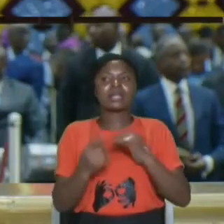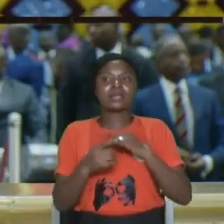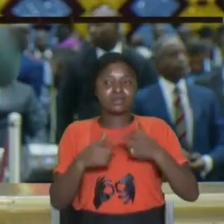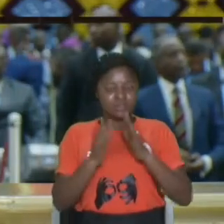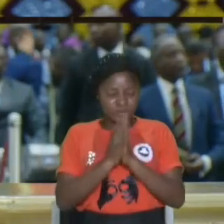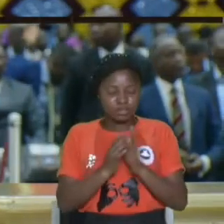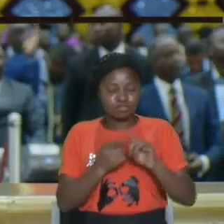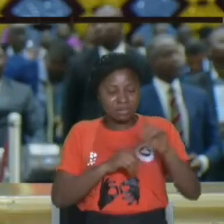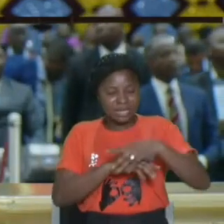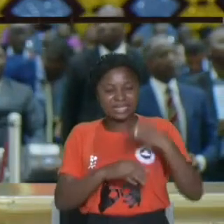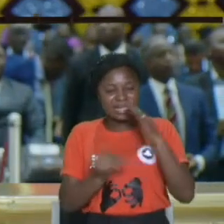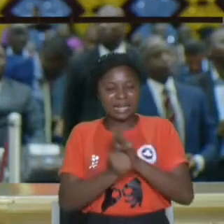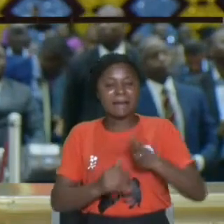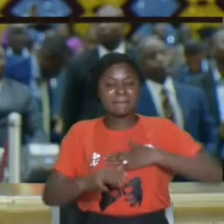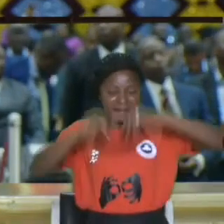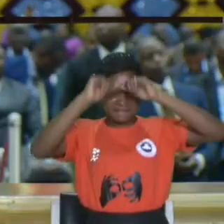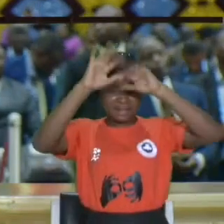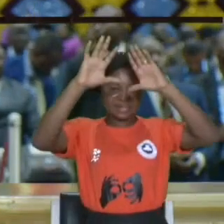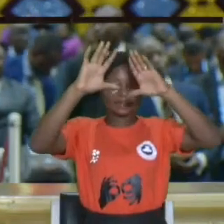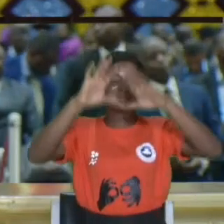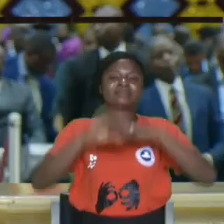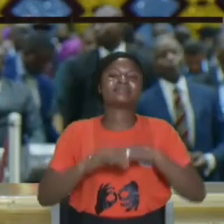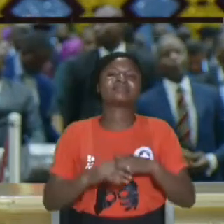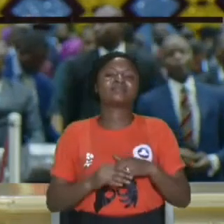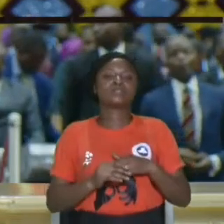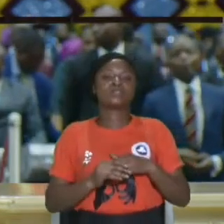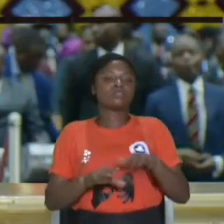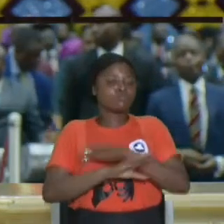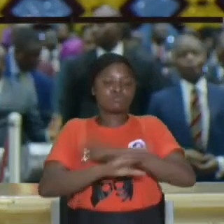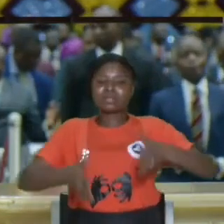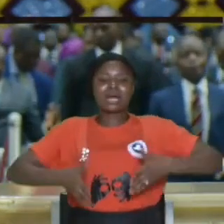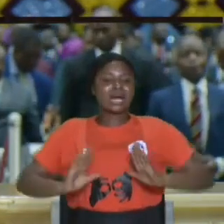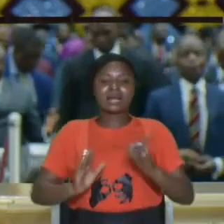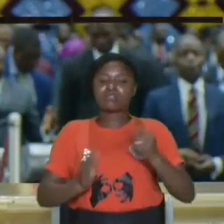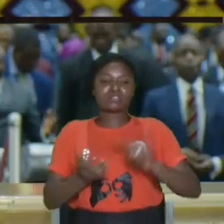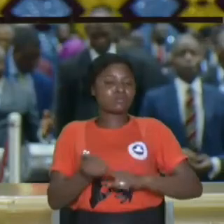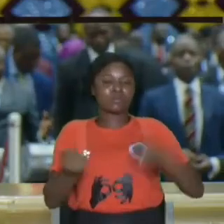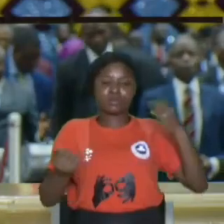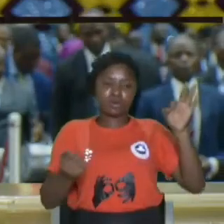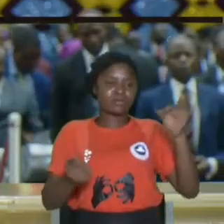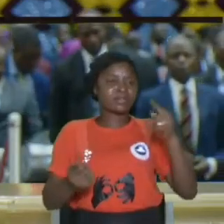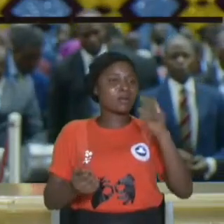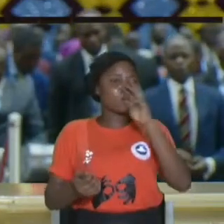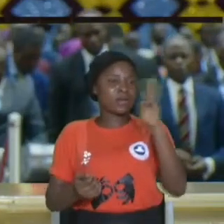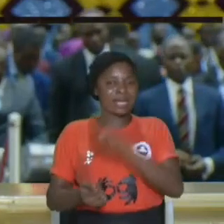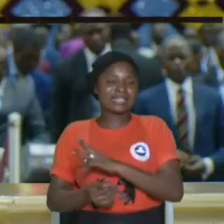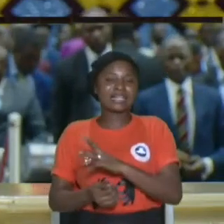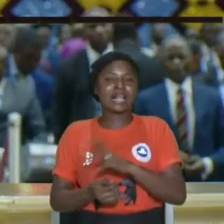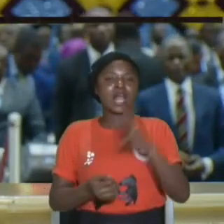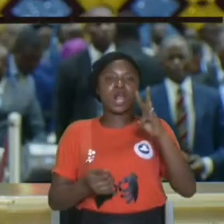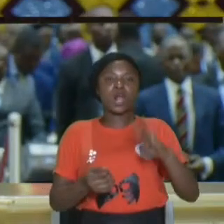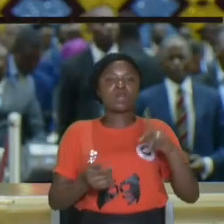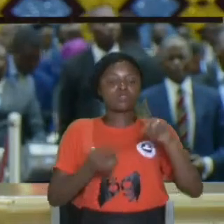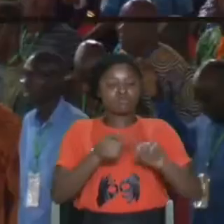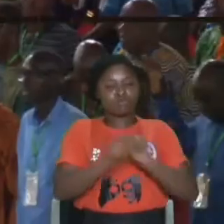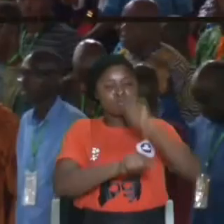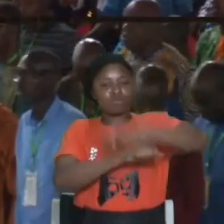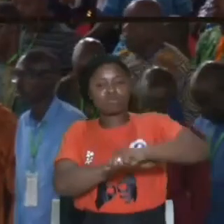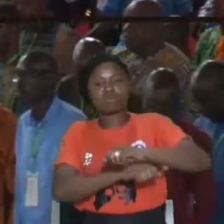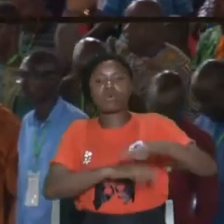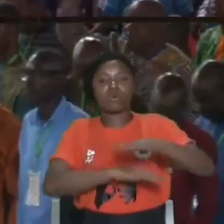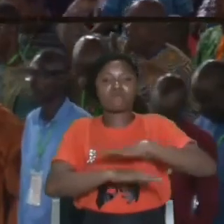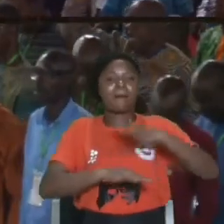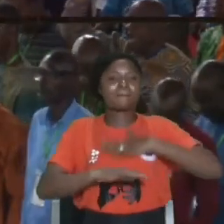my Father, do not allow the rod of the wicked to prevail over my